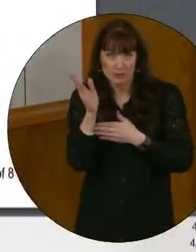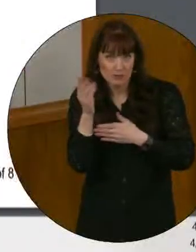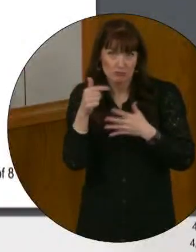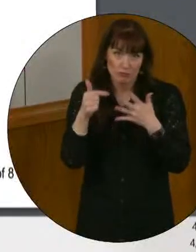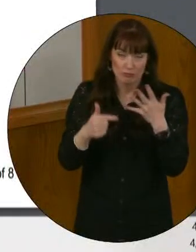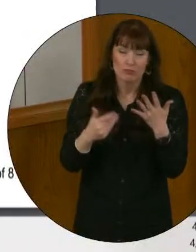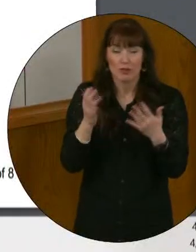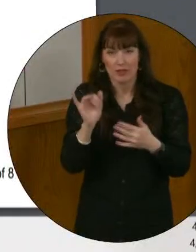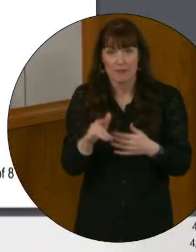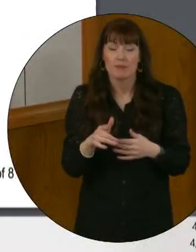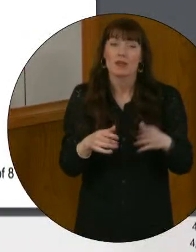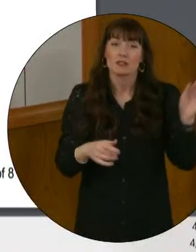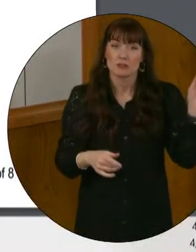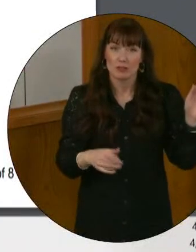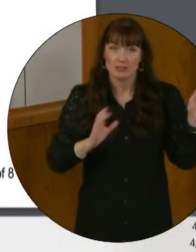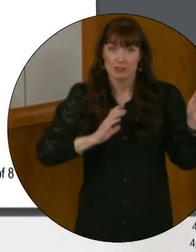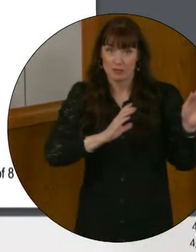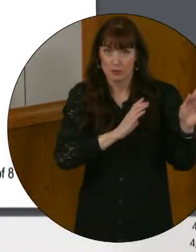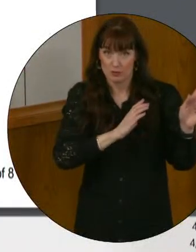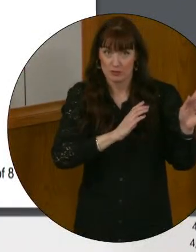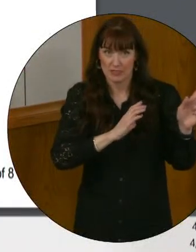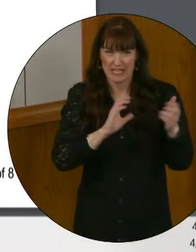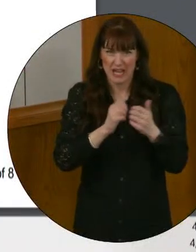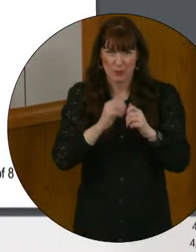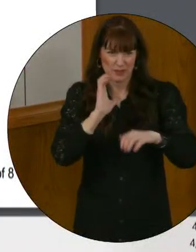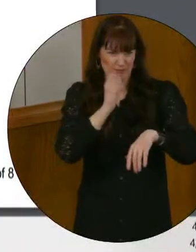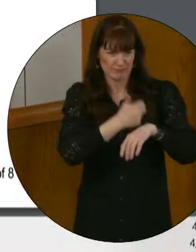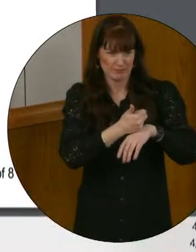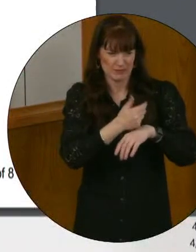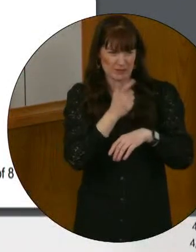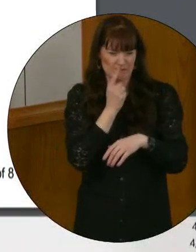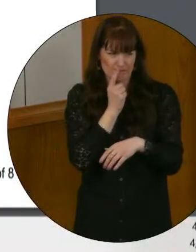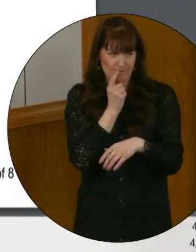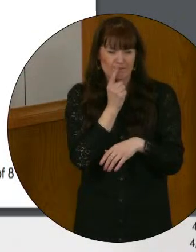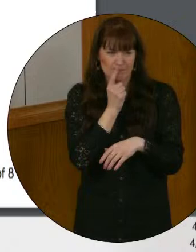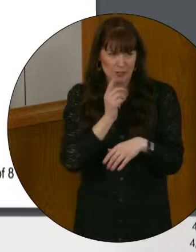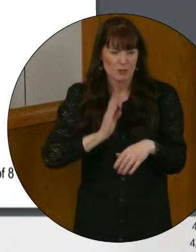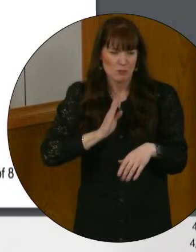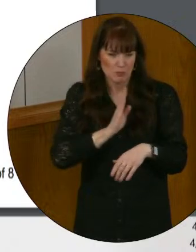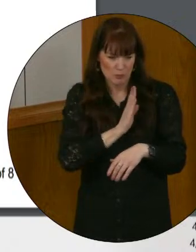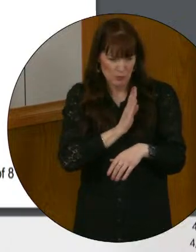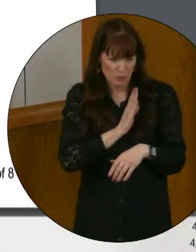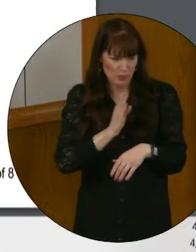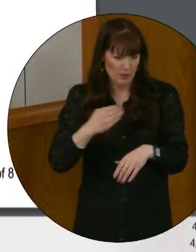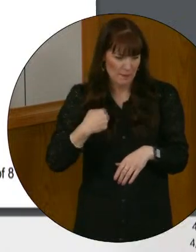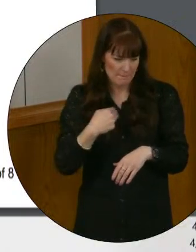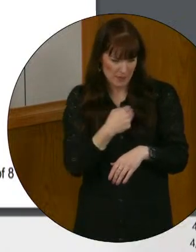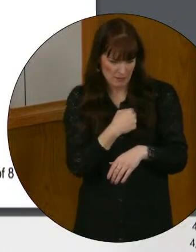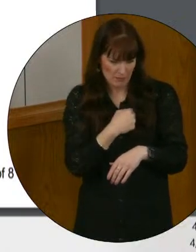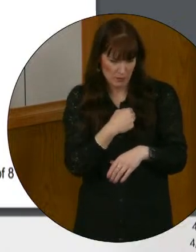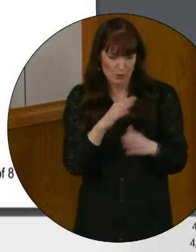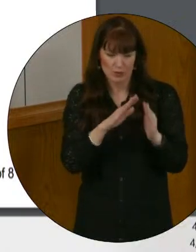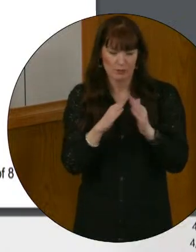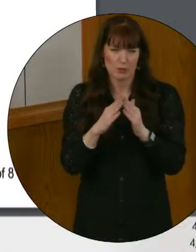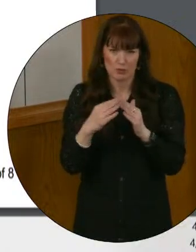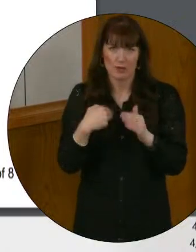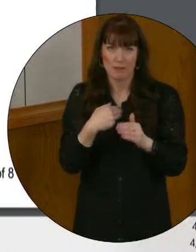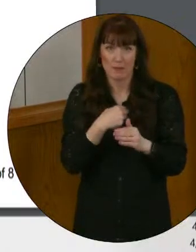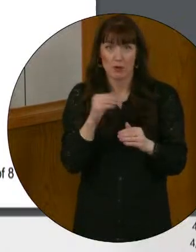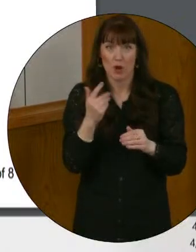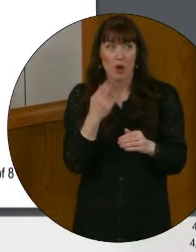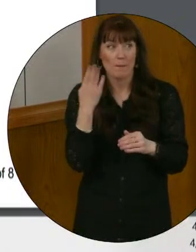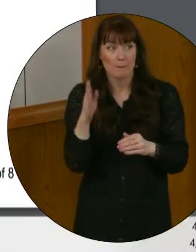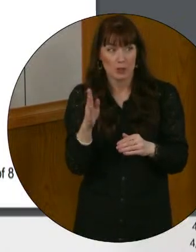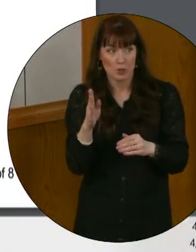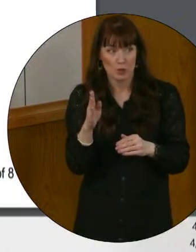broken down the committees here and appointment structure. Board member, community representative appointments are all in blue on the